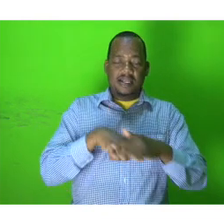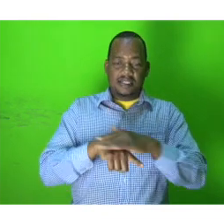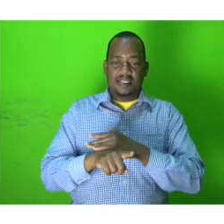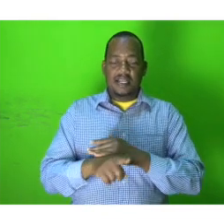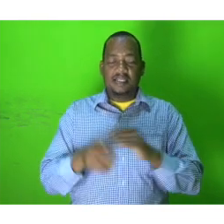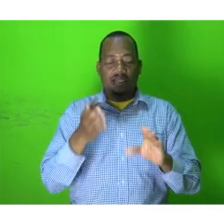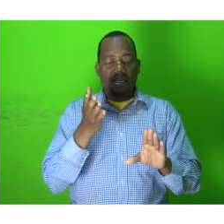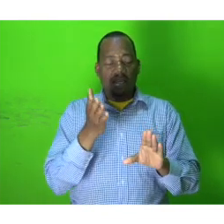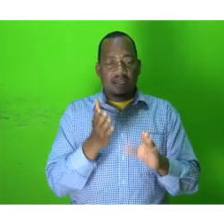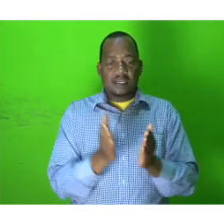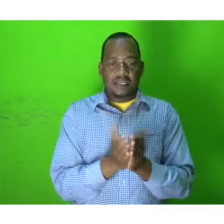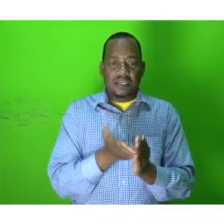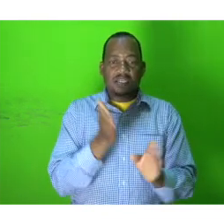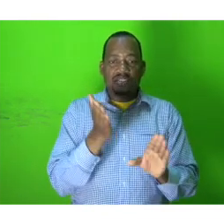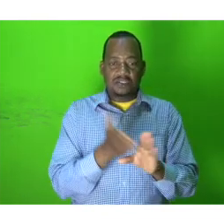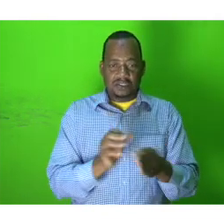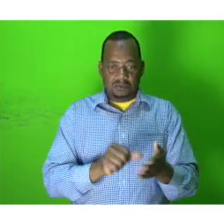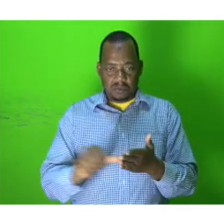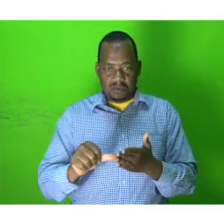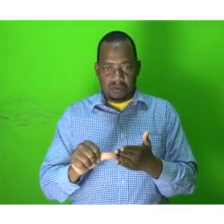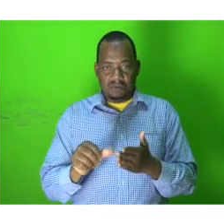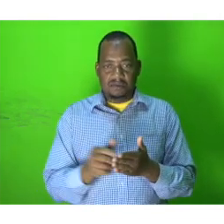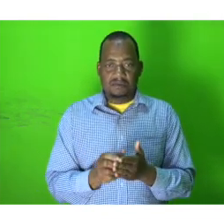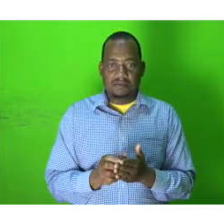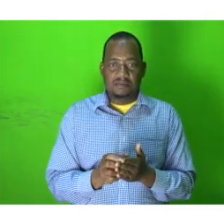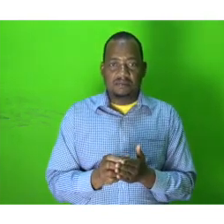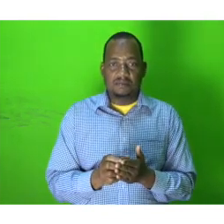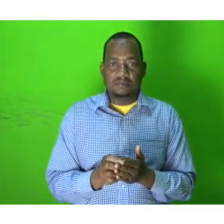entered in the cash book